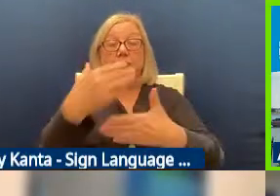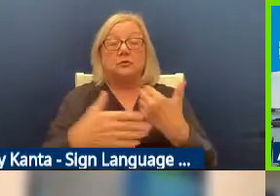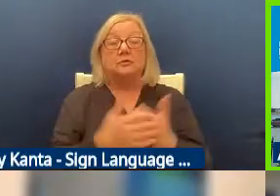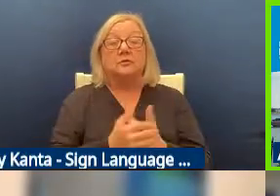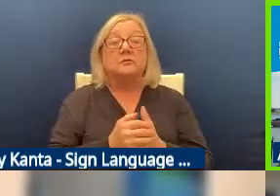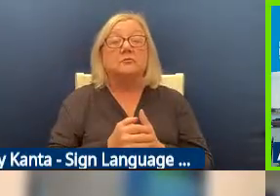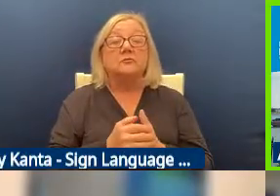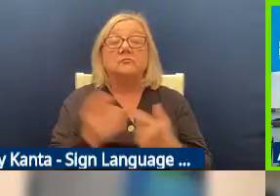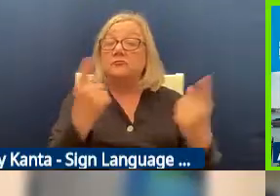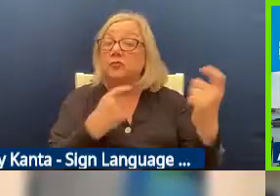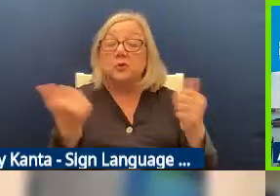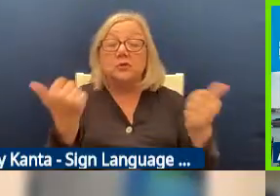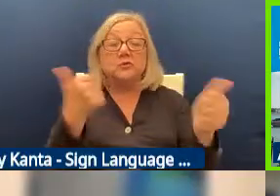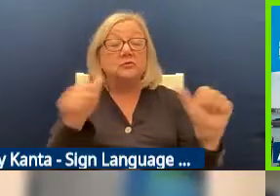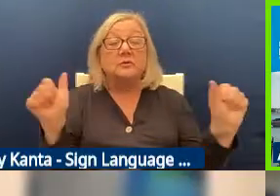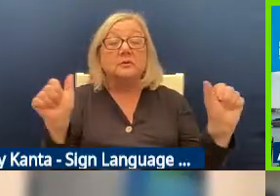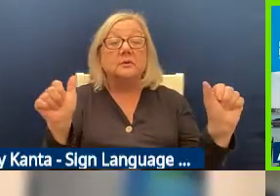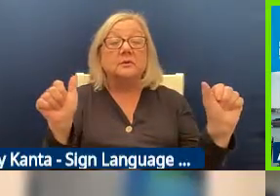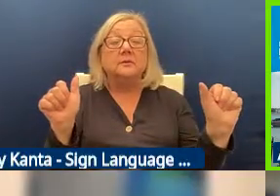Dan.